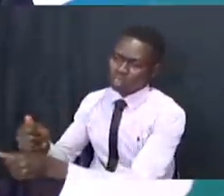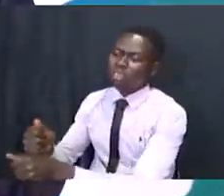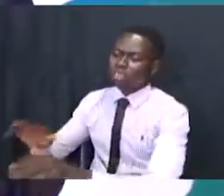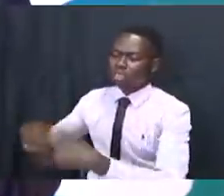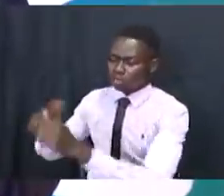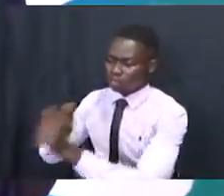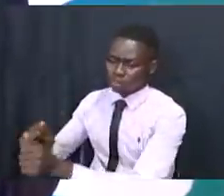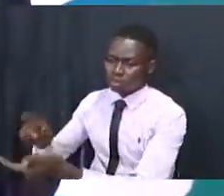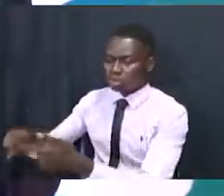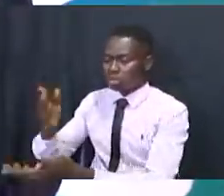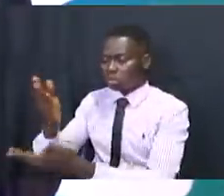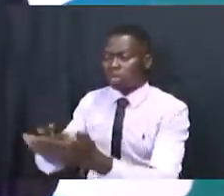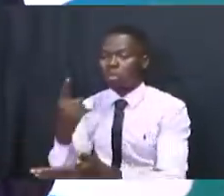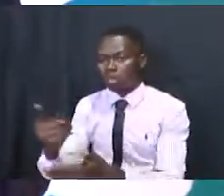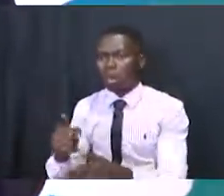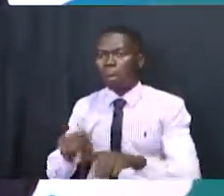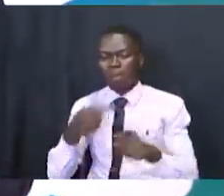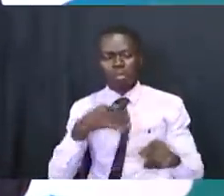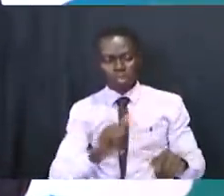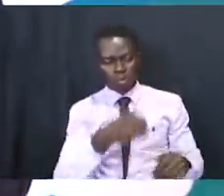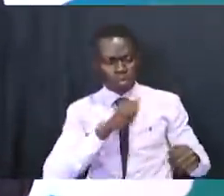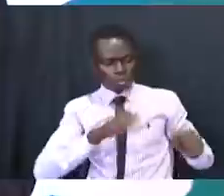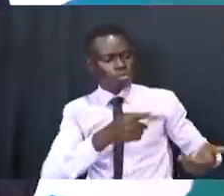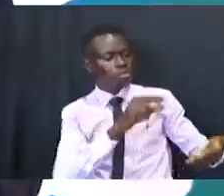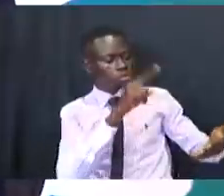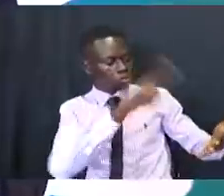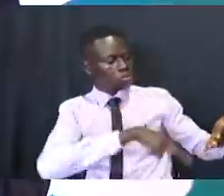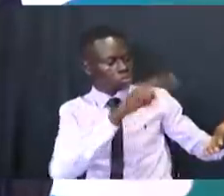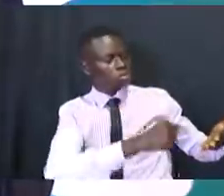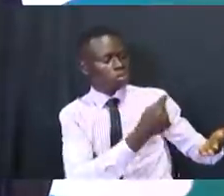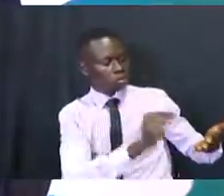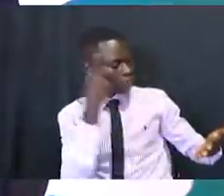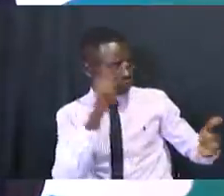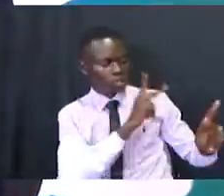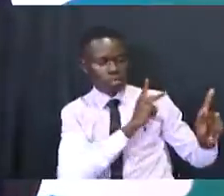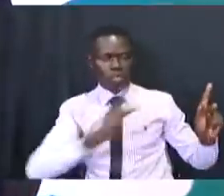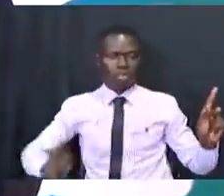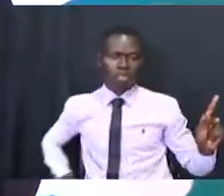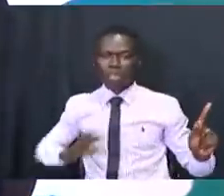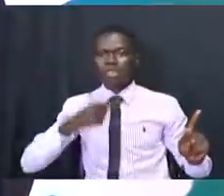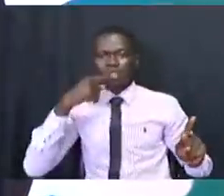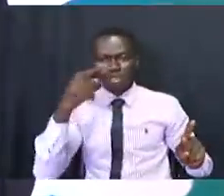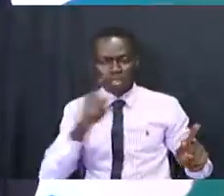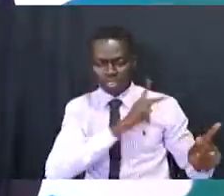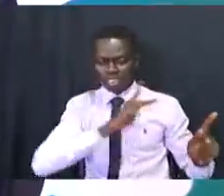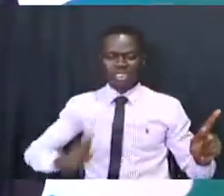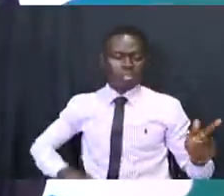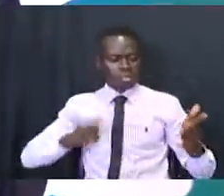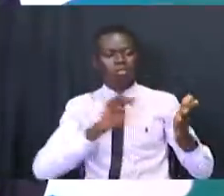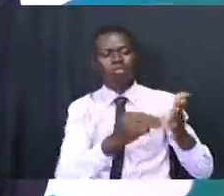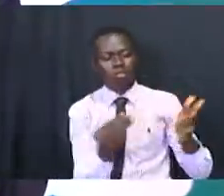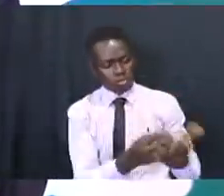else. Nevertheless, I'll read the writing for the king and tell him what it means."